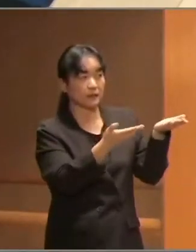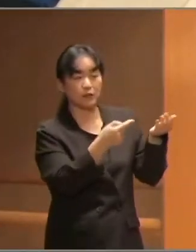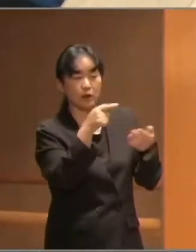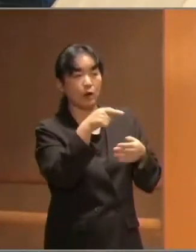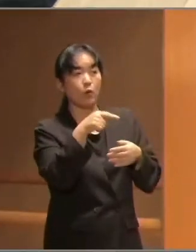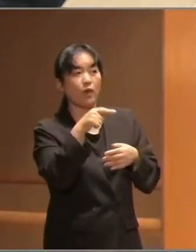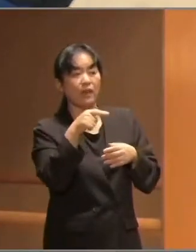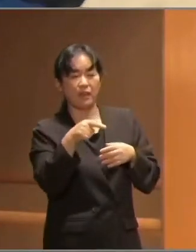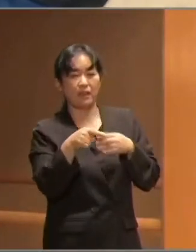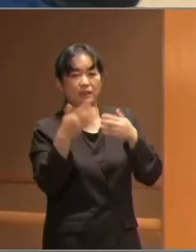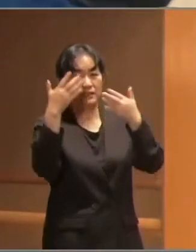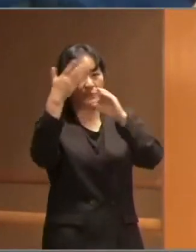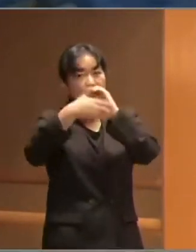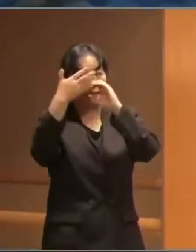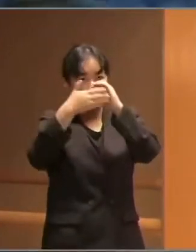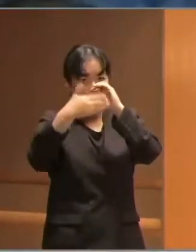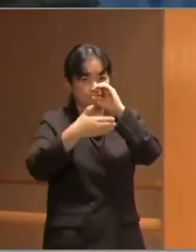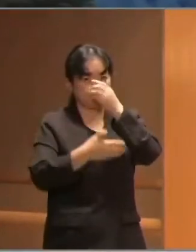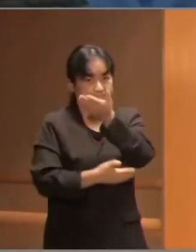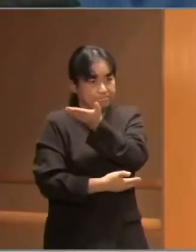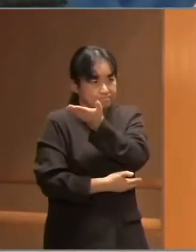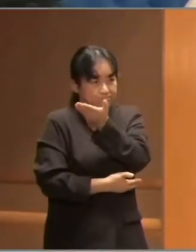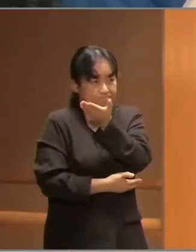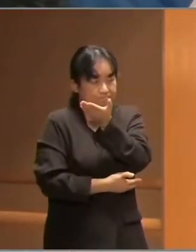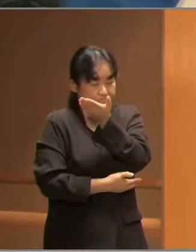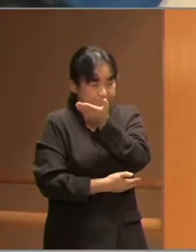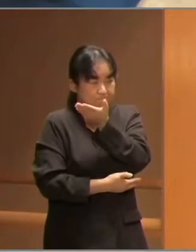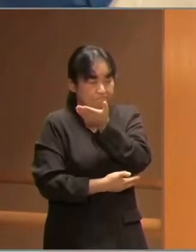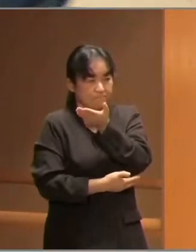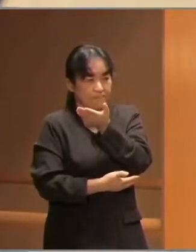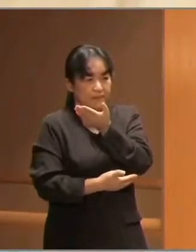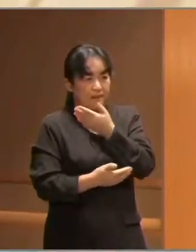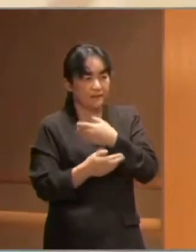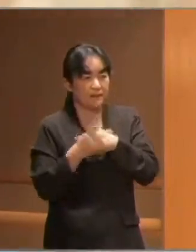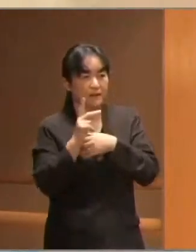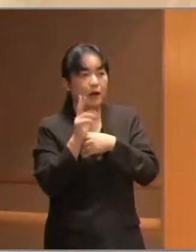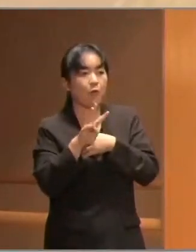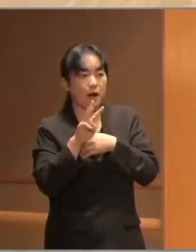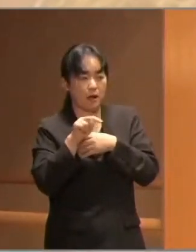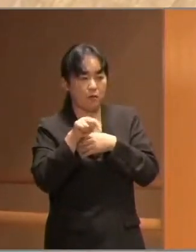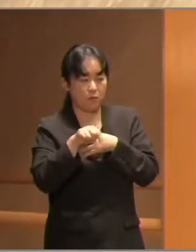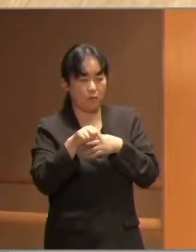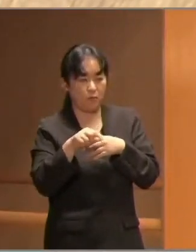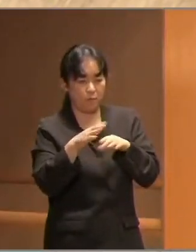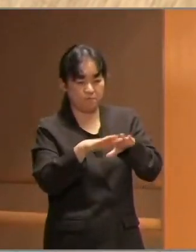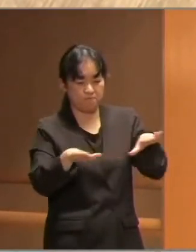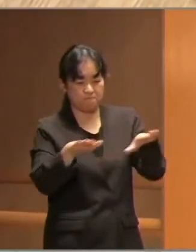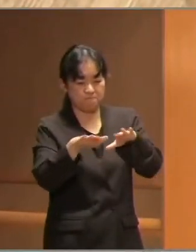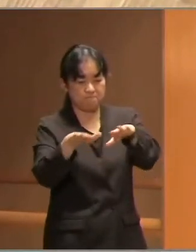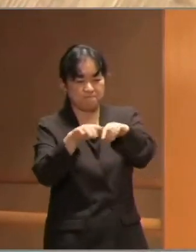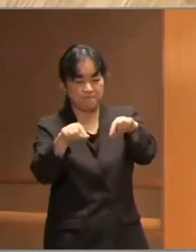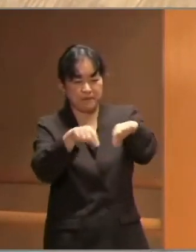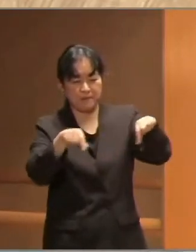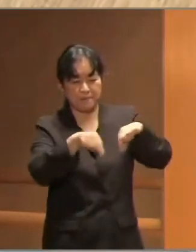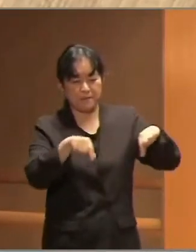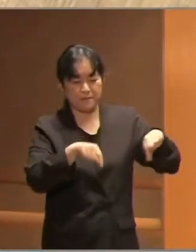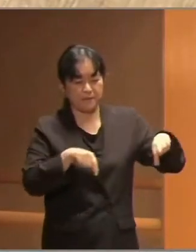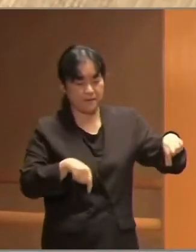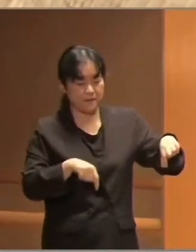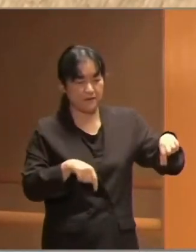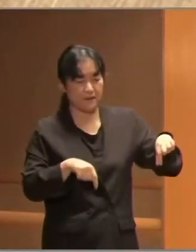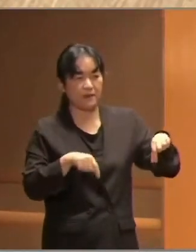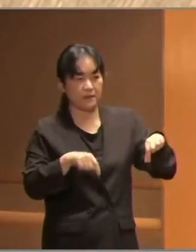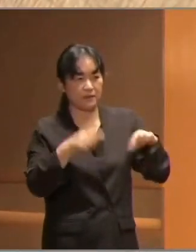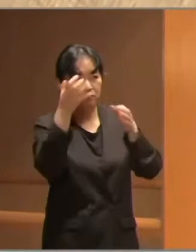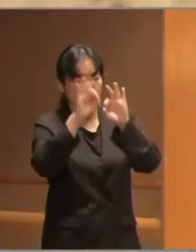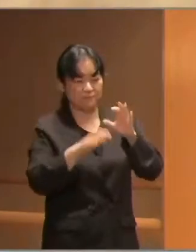snow. This is when we bleach these barks used on the snow. And this is how the paper becomes